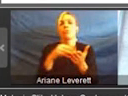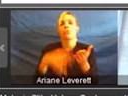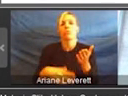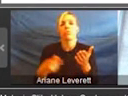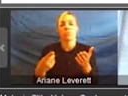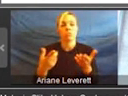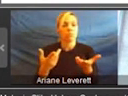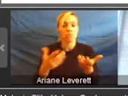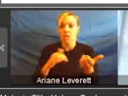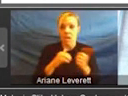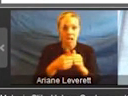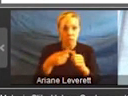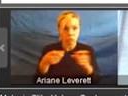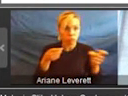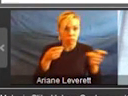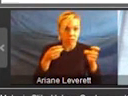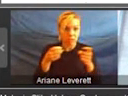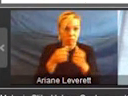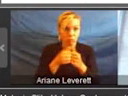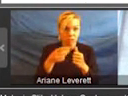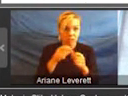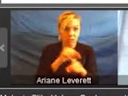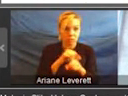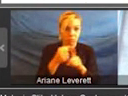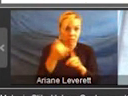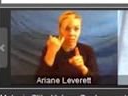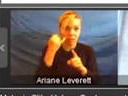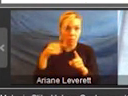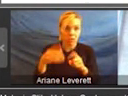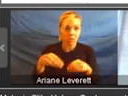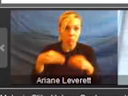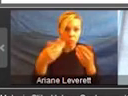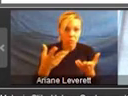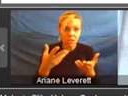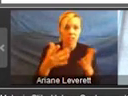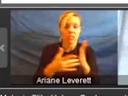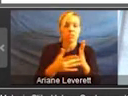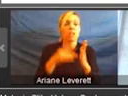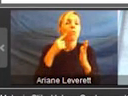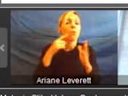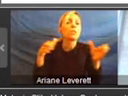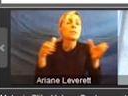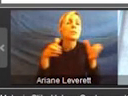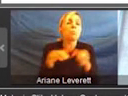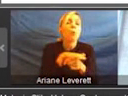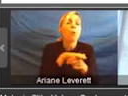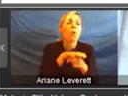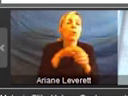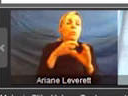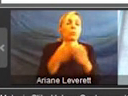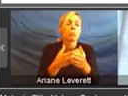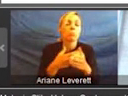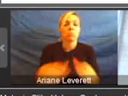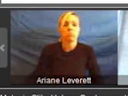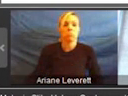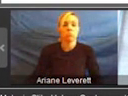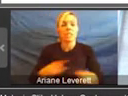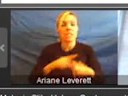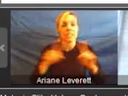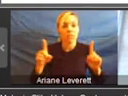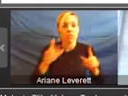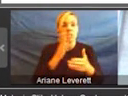provide technology for a small group? So there's lots of different aspects that need to be considered.